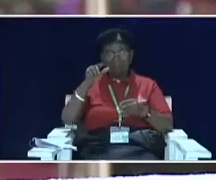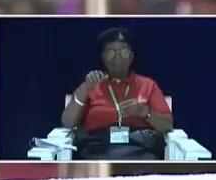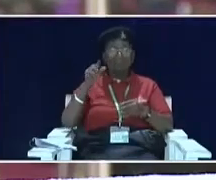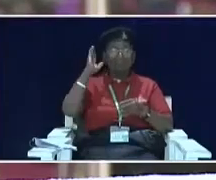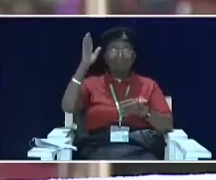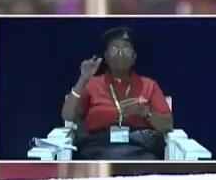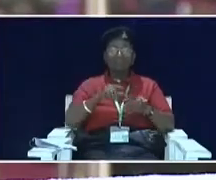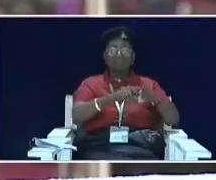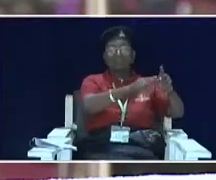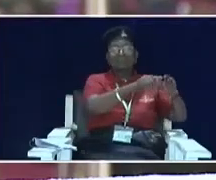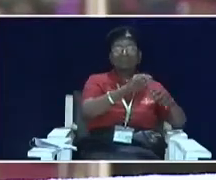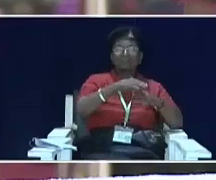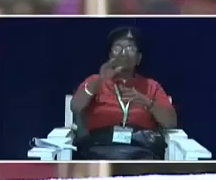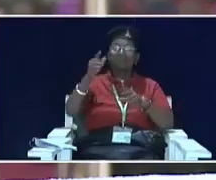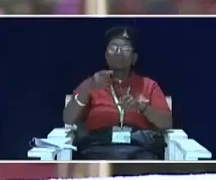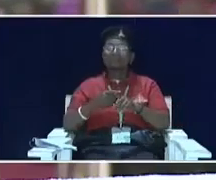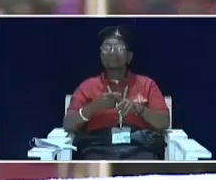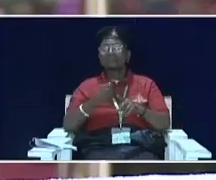will run away from.